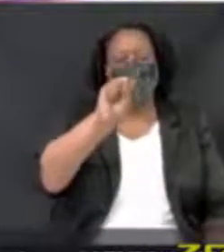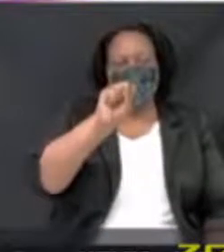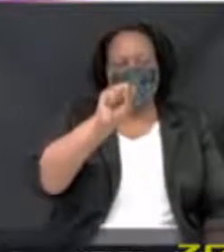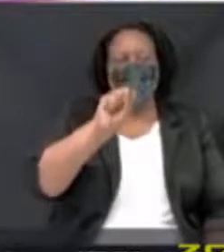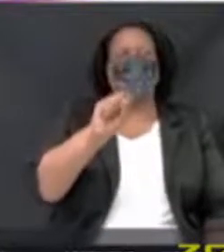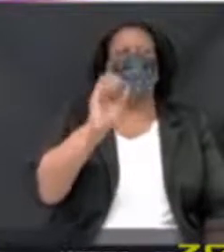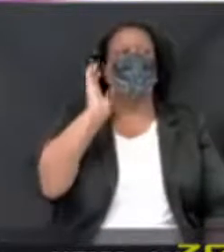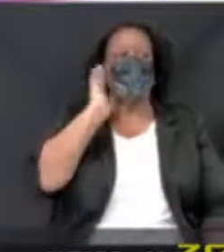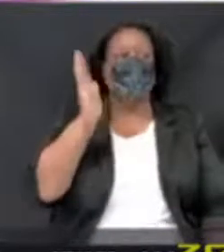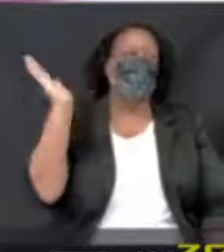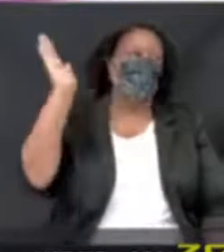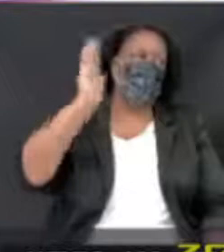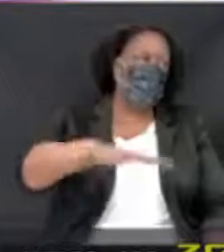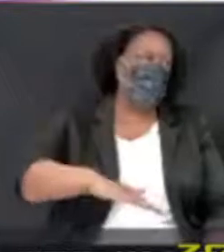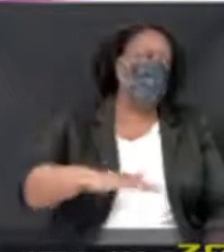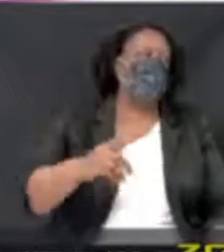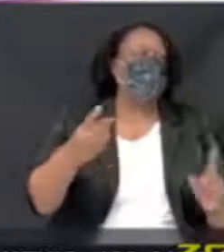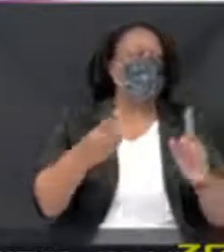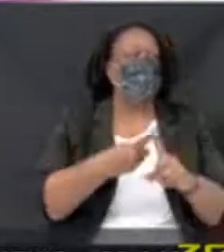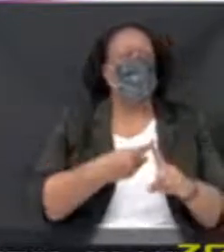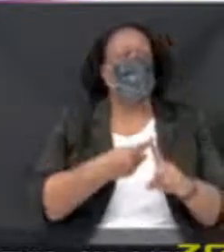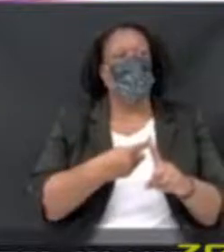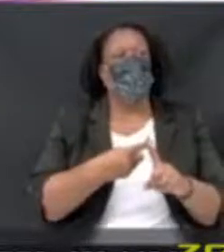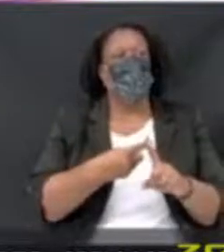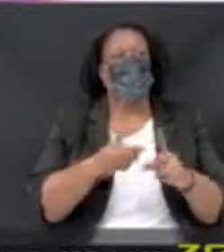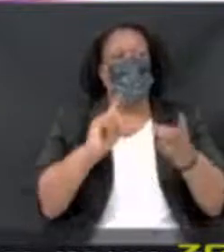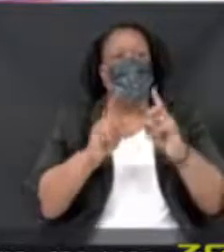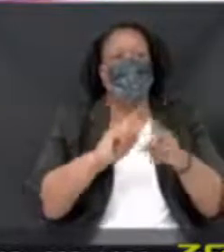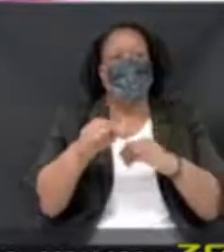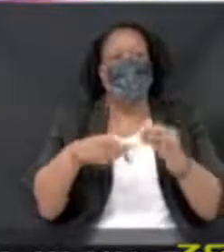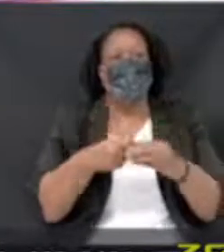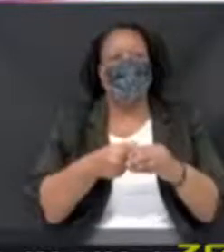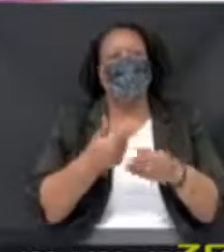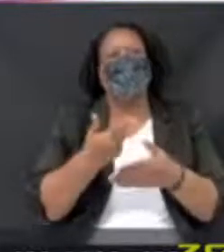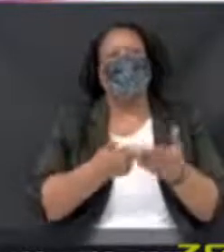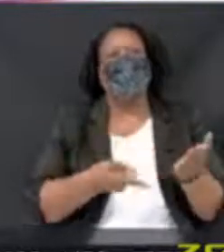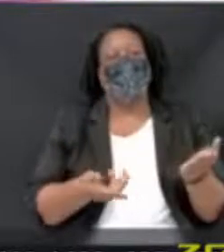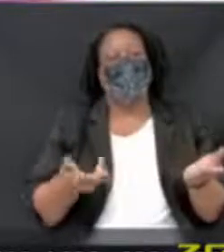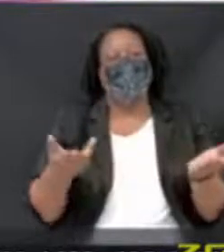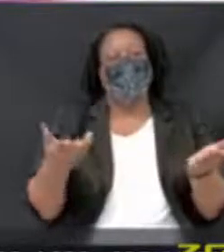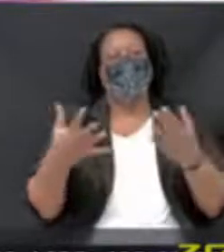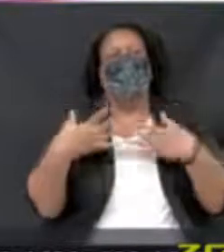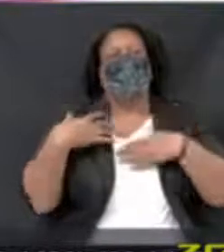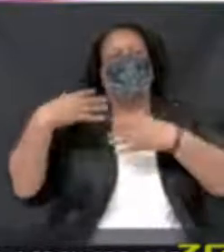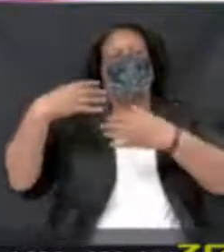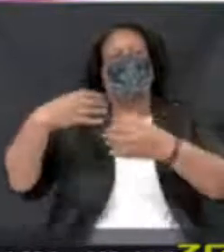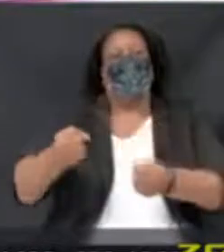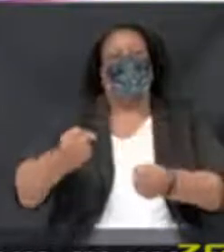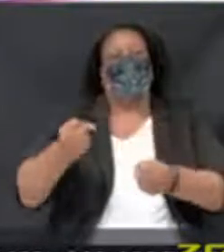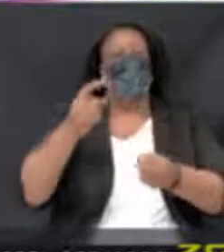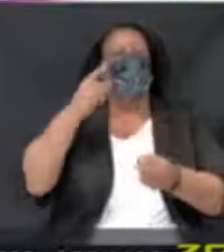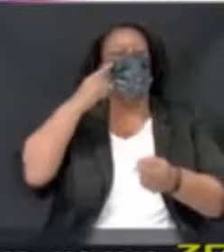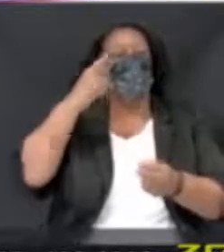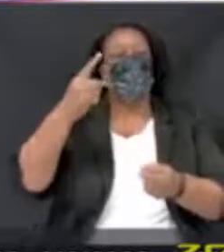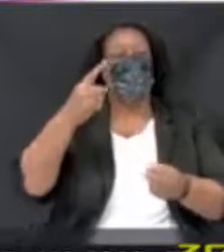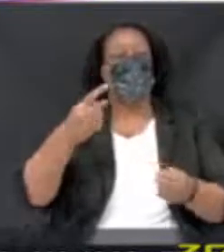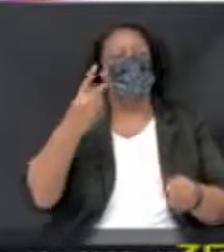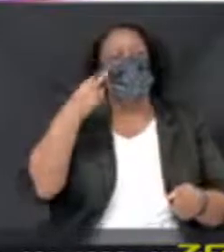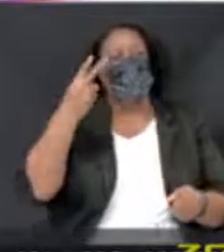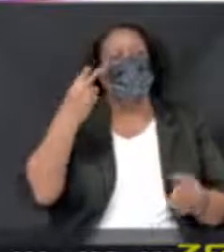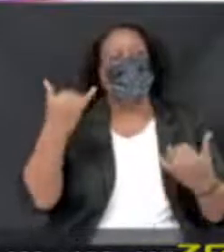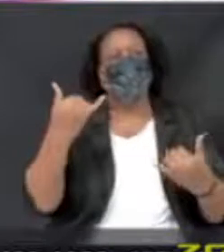with the Health Emergency Operation Committee Situation Report for today. Dr.